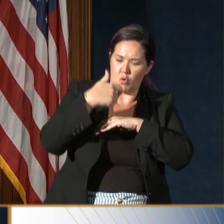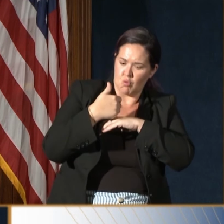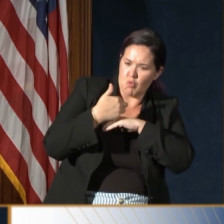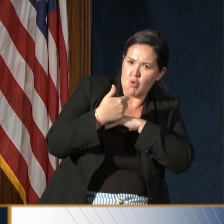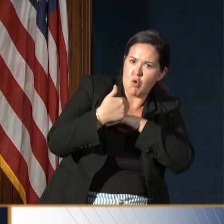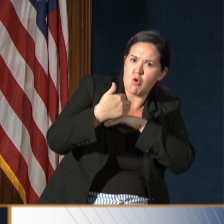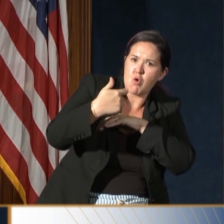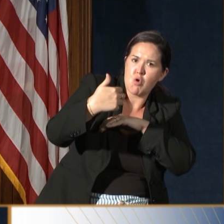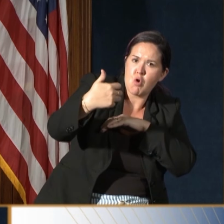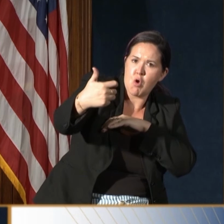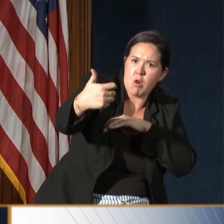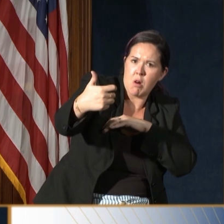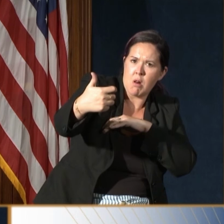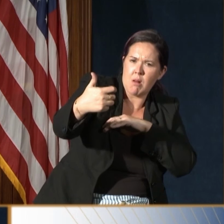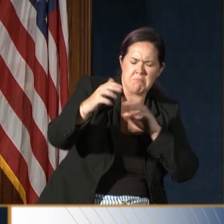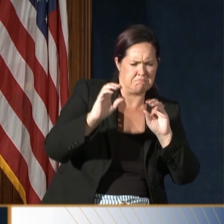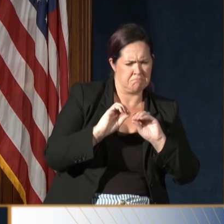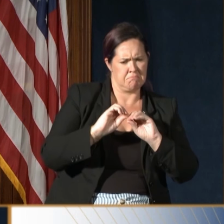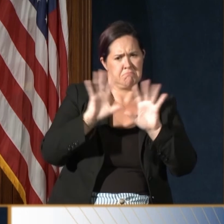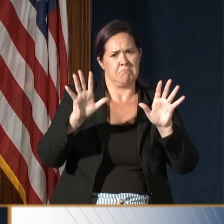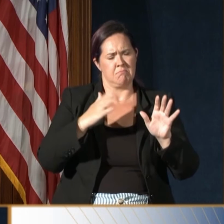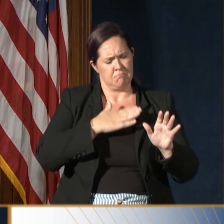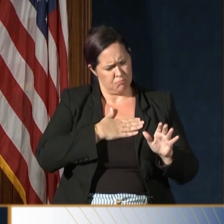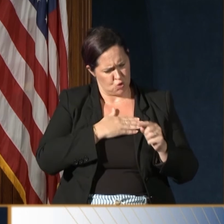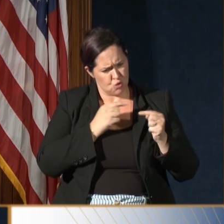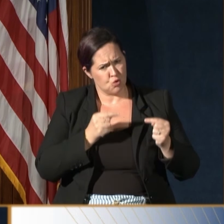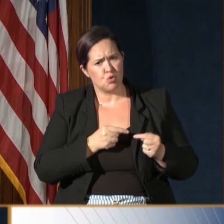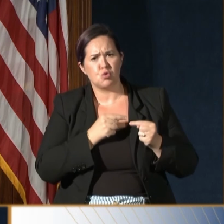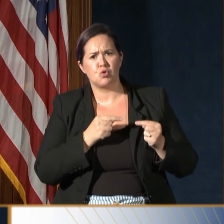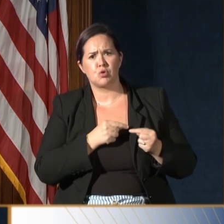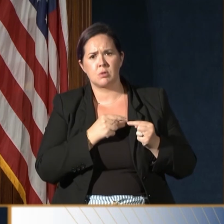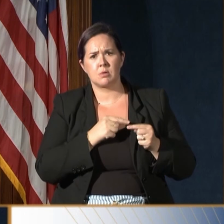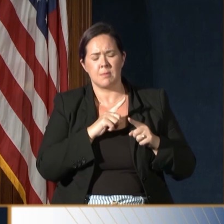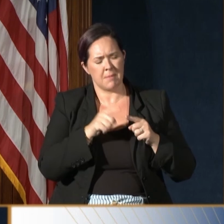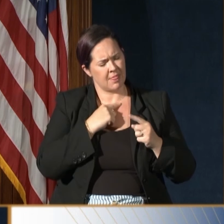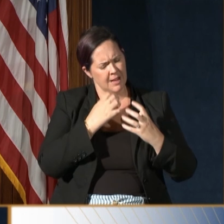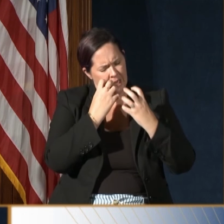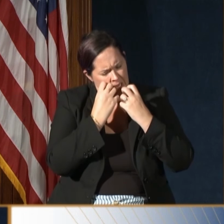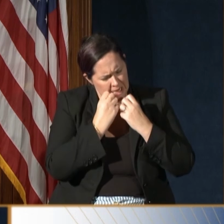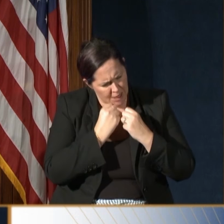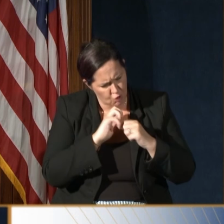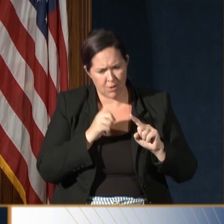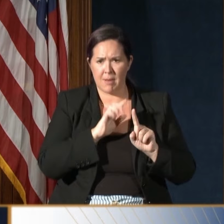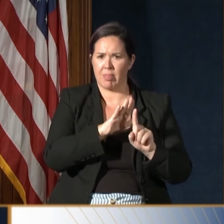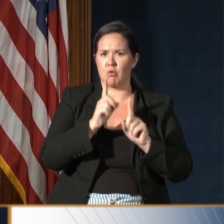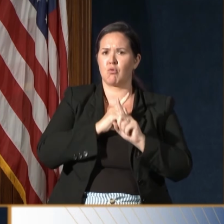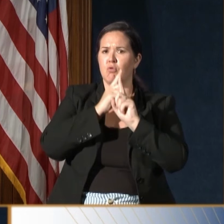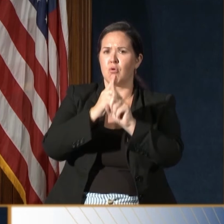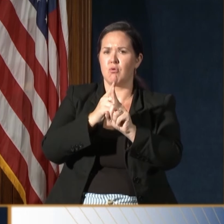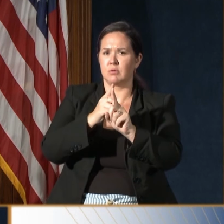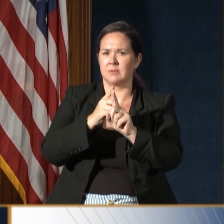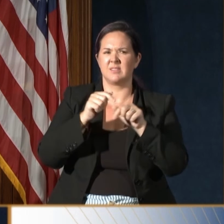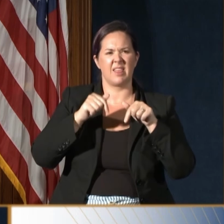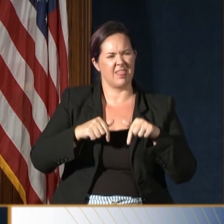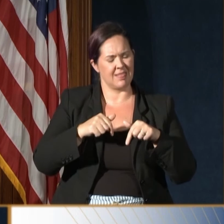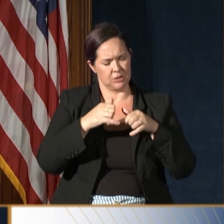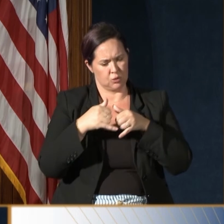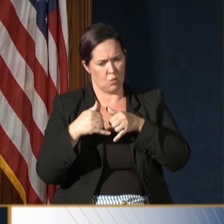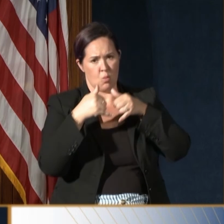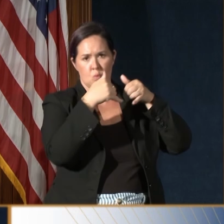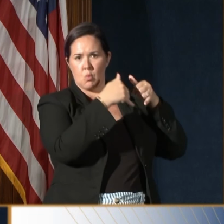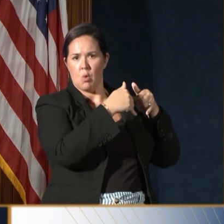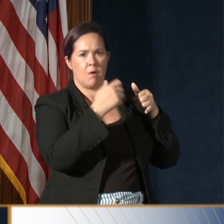You know they were hurting, but they cared deeply about their cause. This is an award for thousands